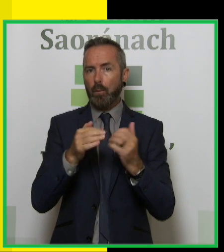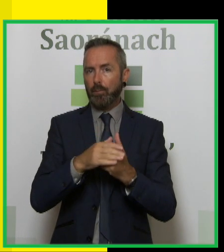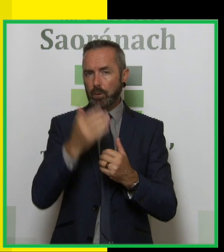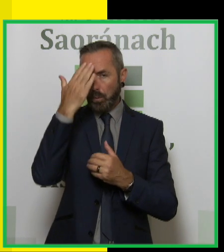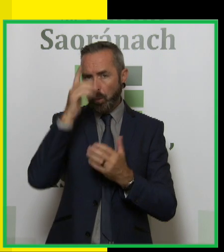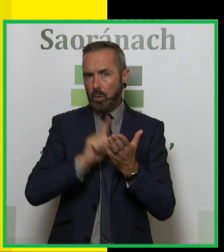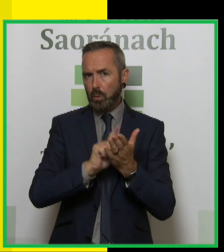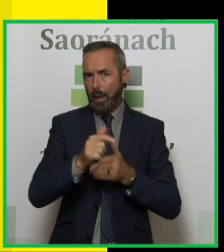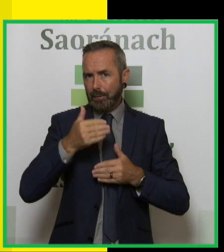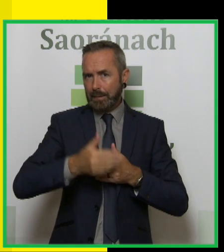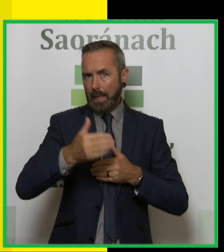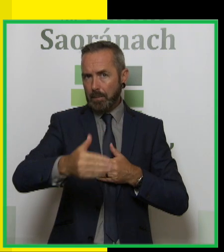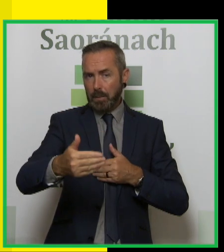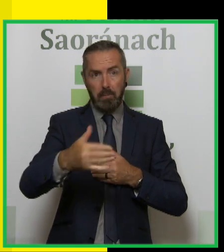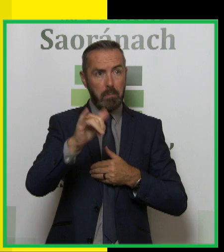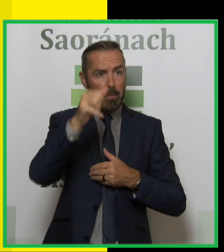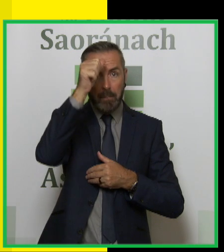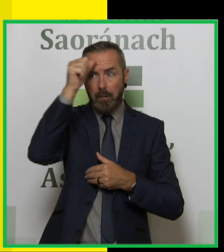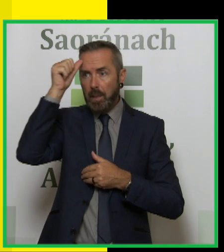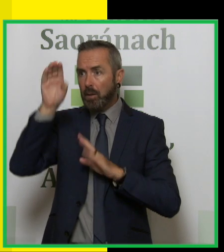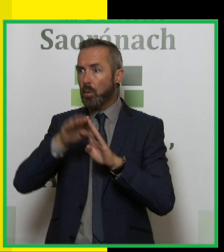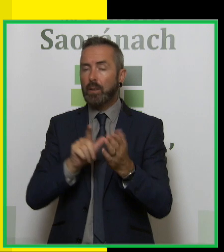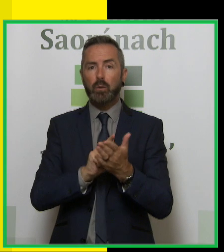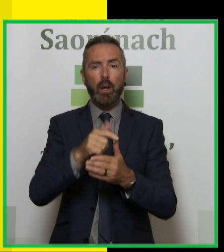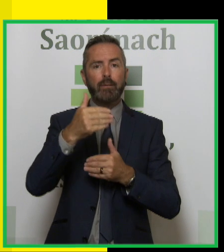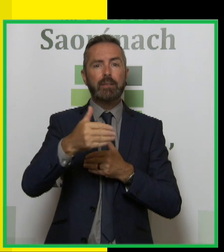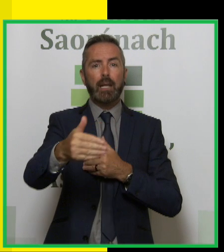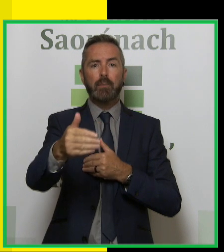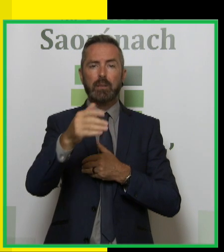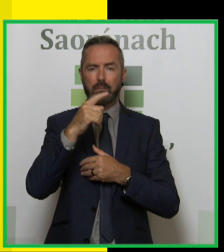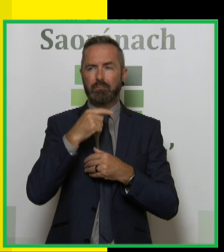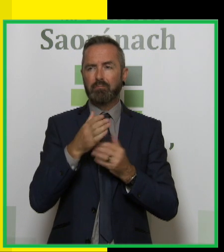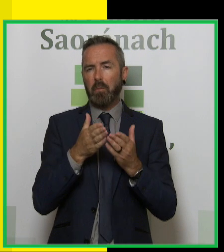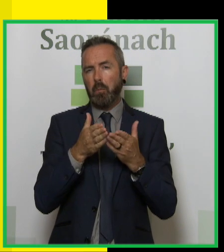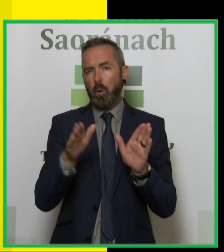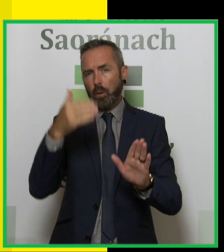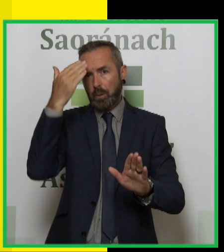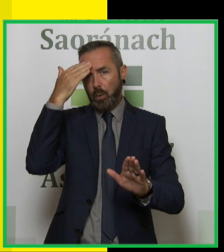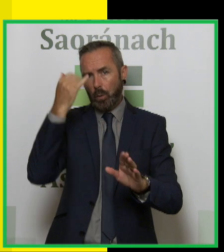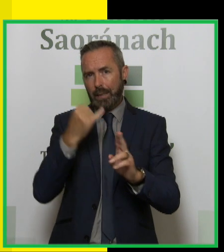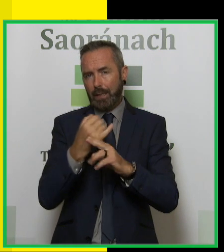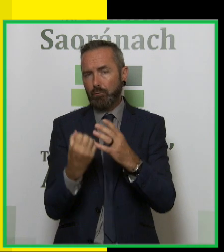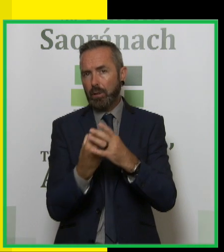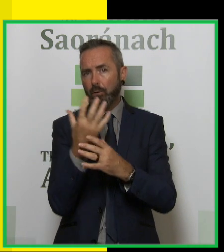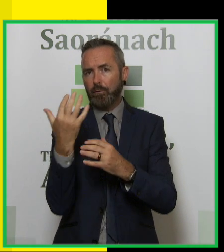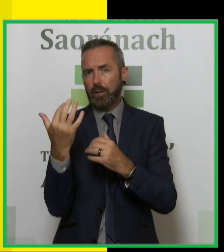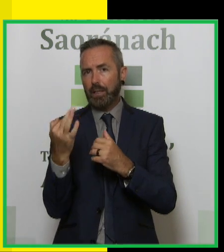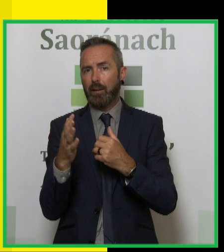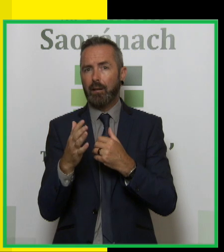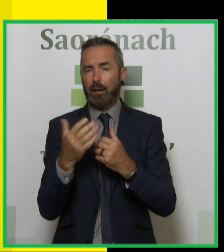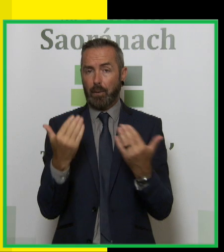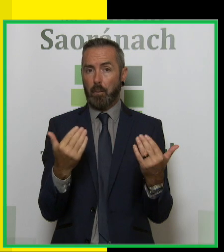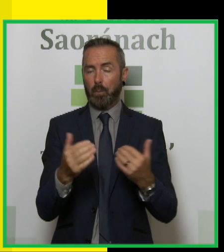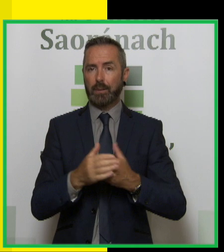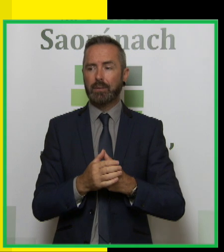are familiar with the 12 steps, but it's kind of broadly known in the recovery business at the